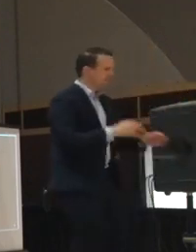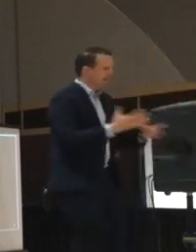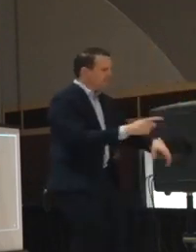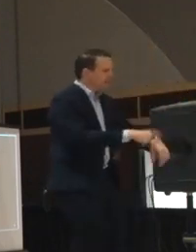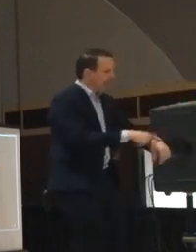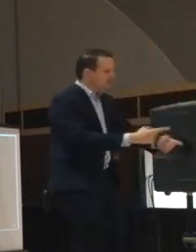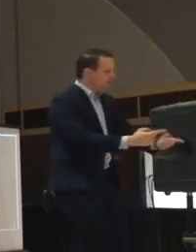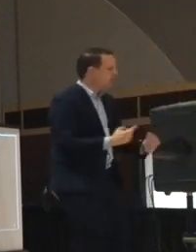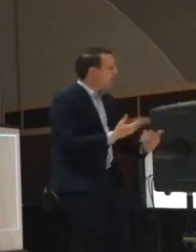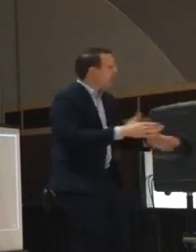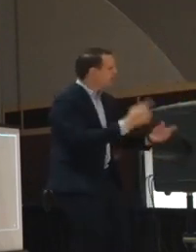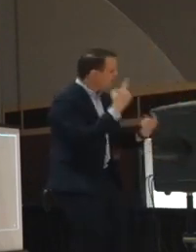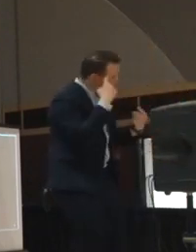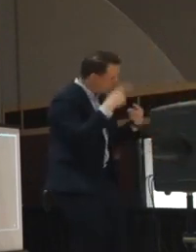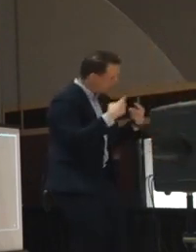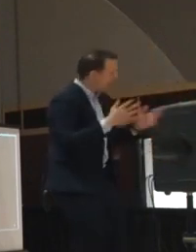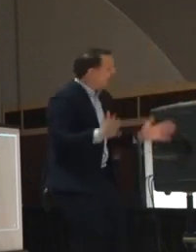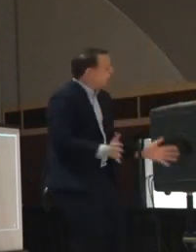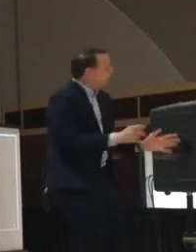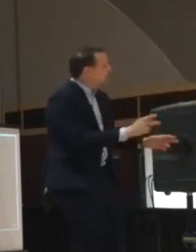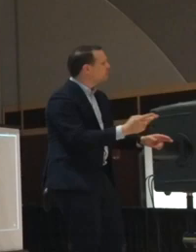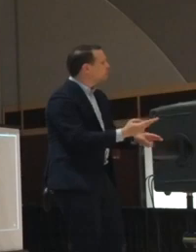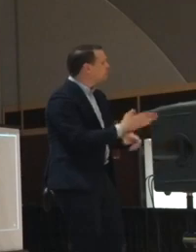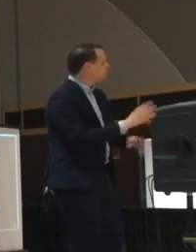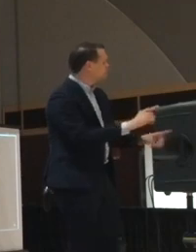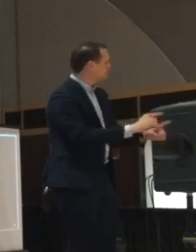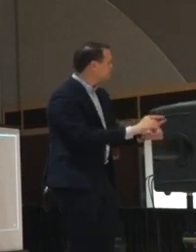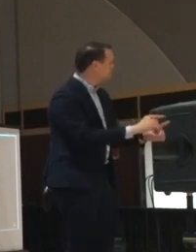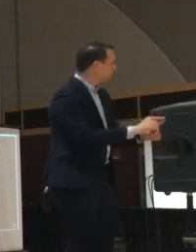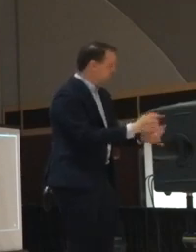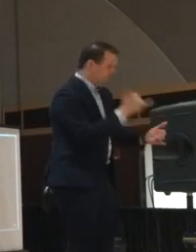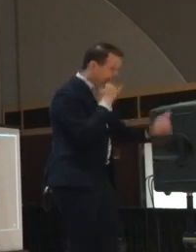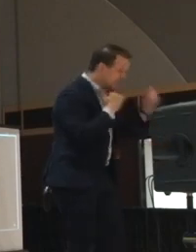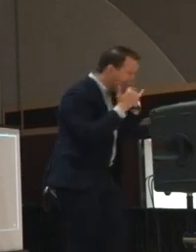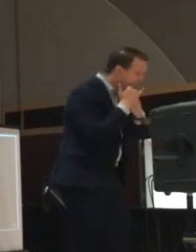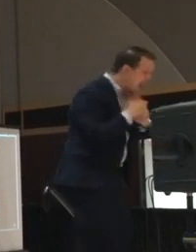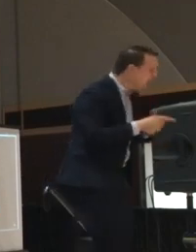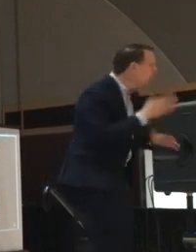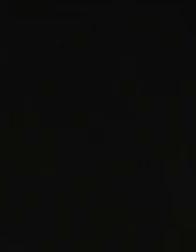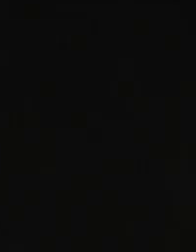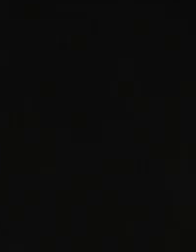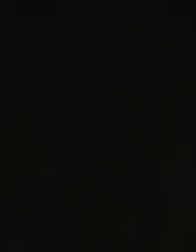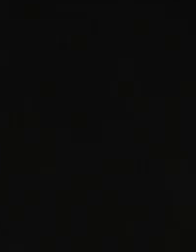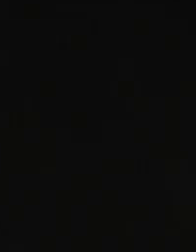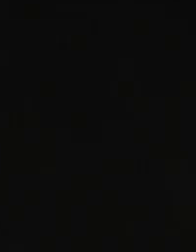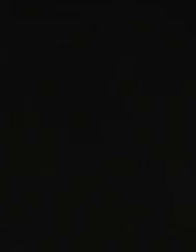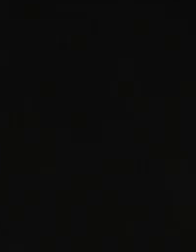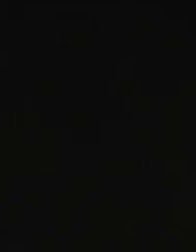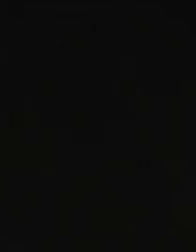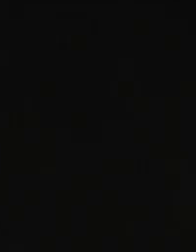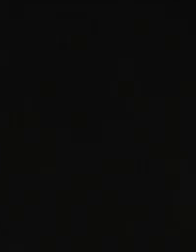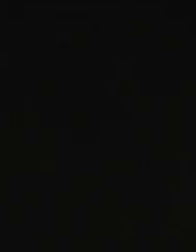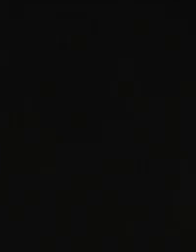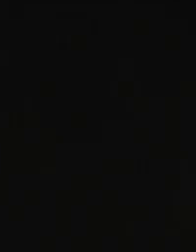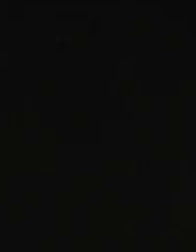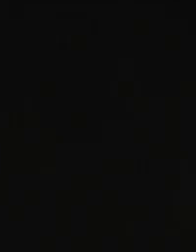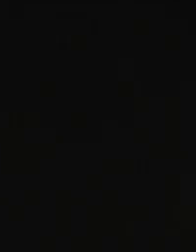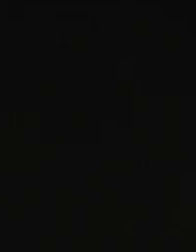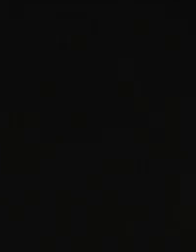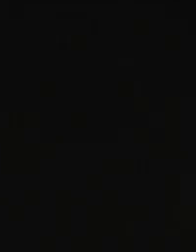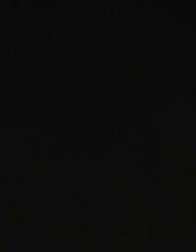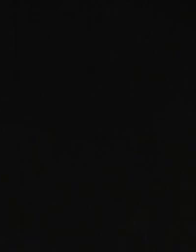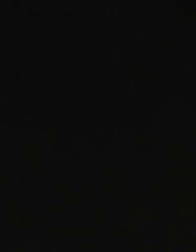respond. Always encourage them to use their words. And when they make mistakes, you explain what they should do. So if I stuck my